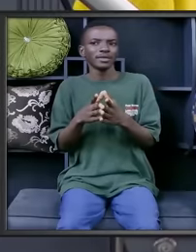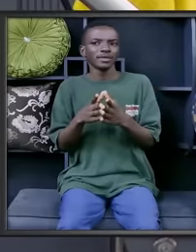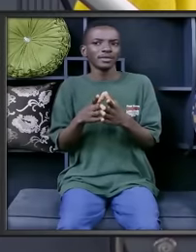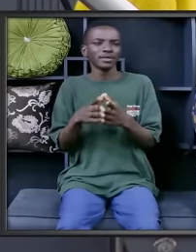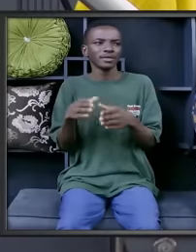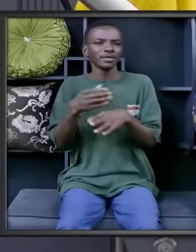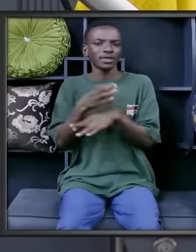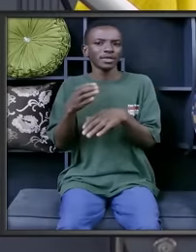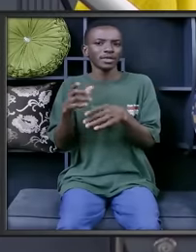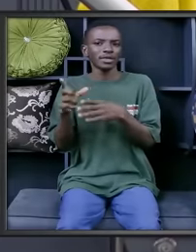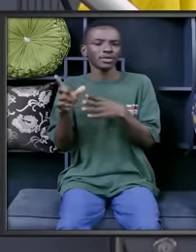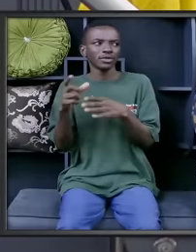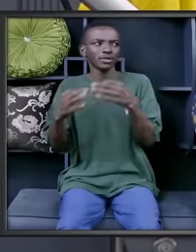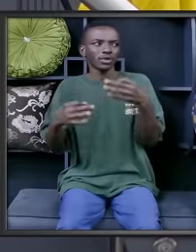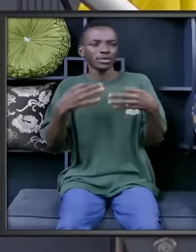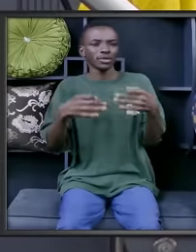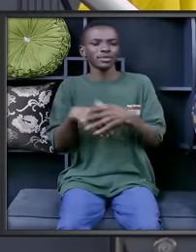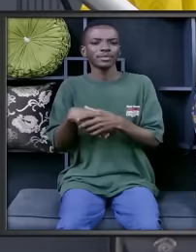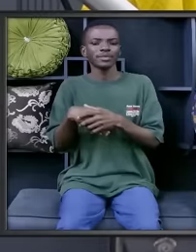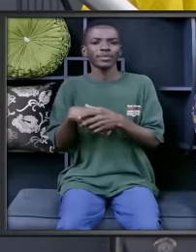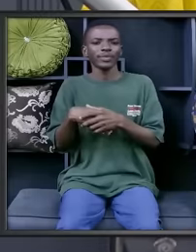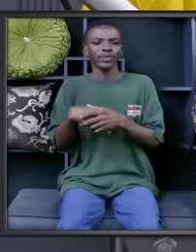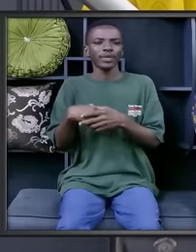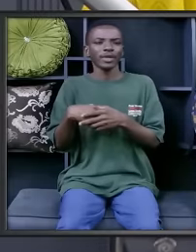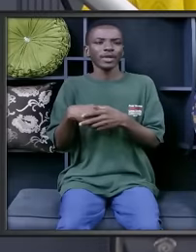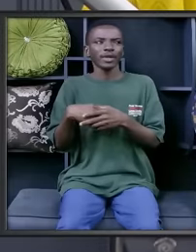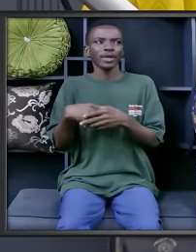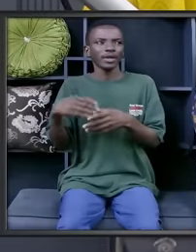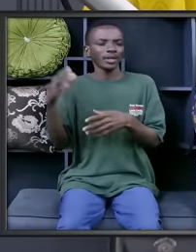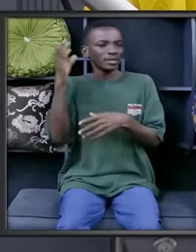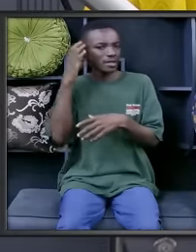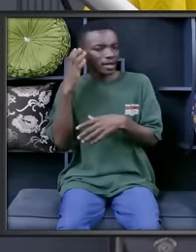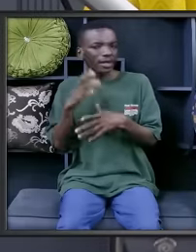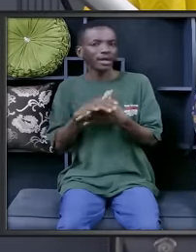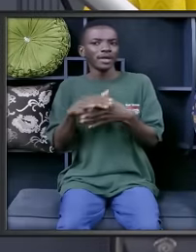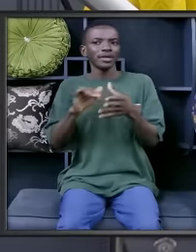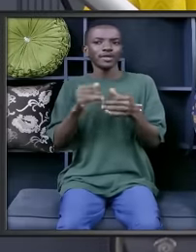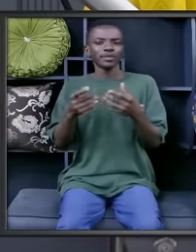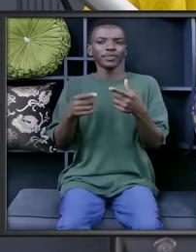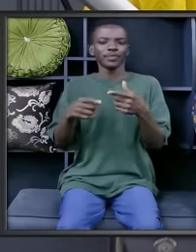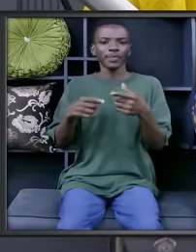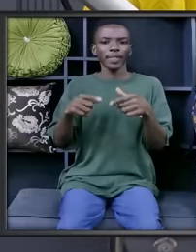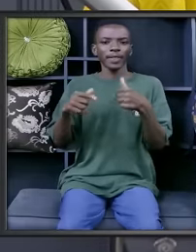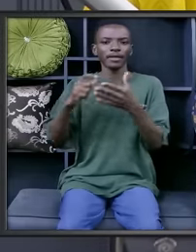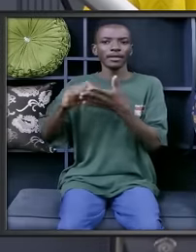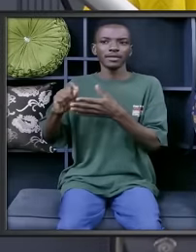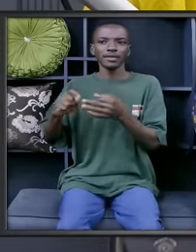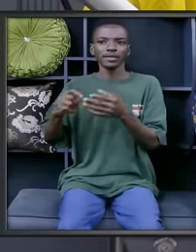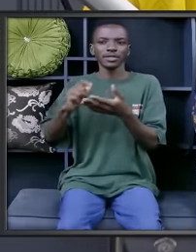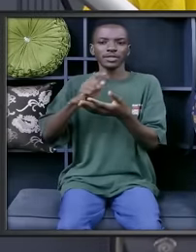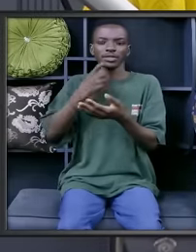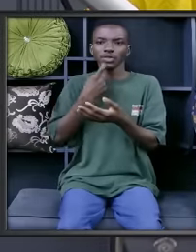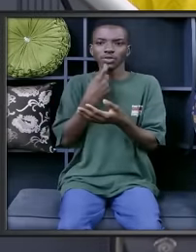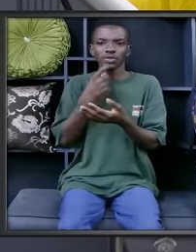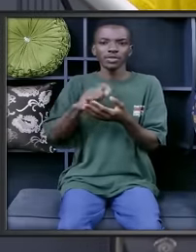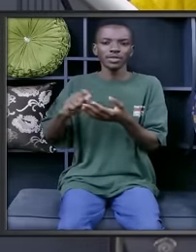case to court. Make them do separation. Mm-hmm. So now he hear the thing because then go write, put up a serious write up. Go